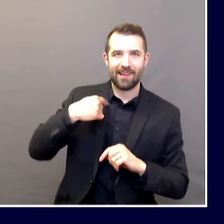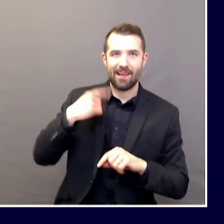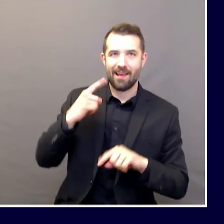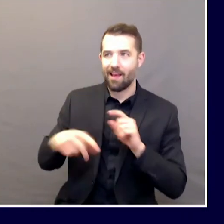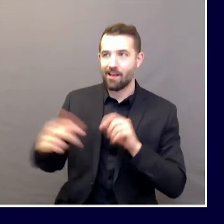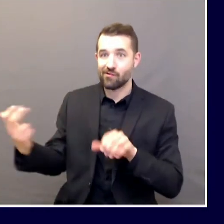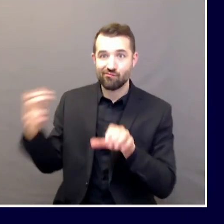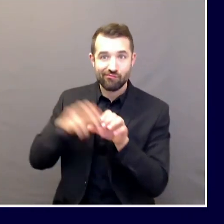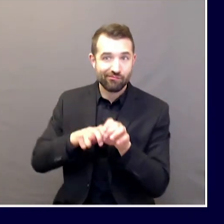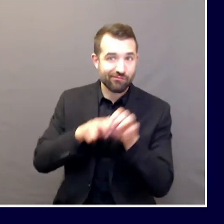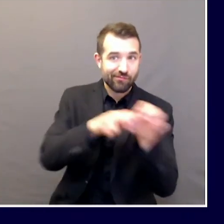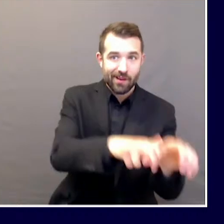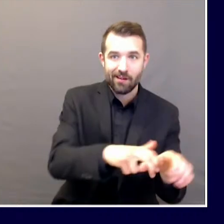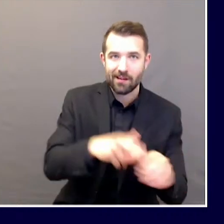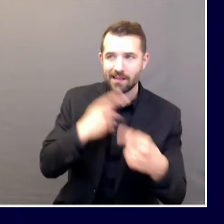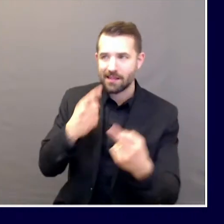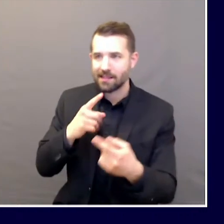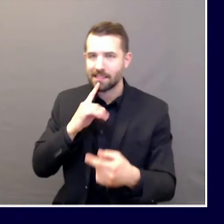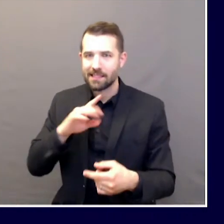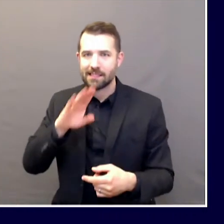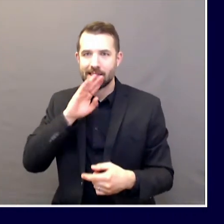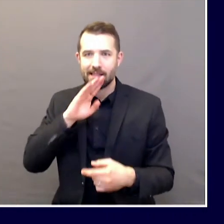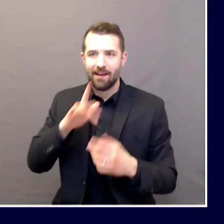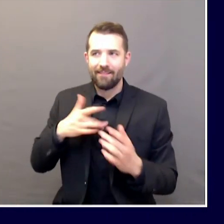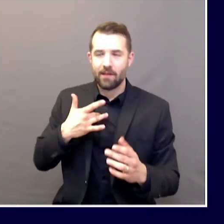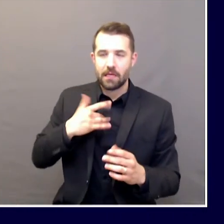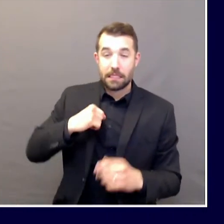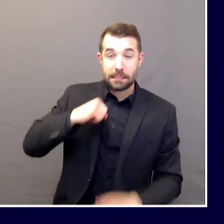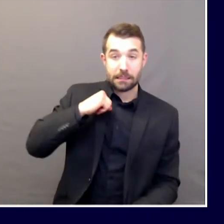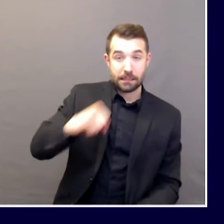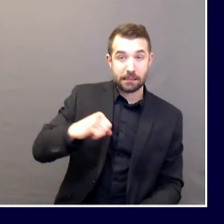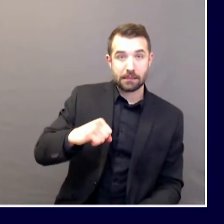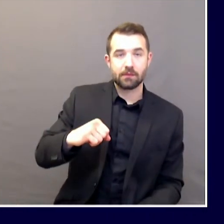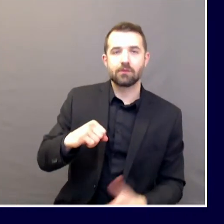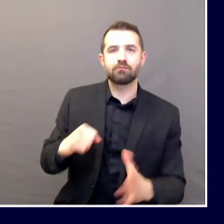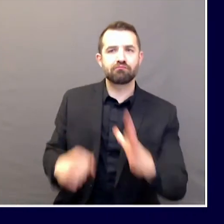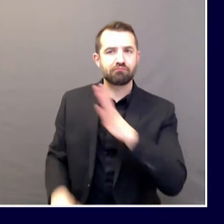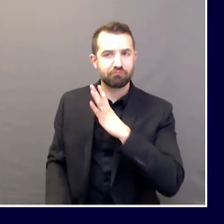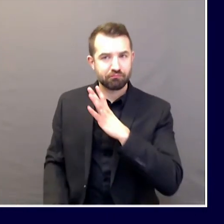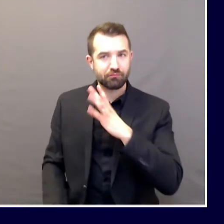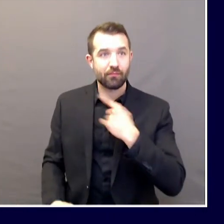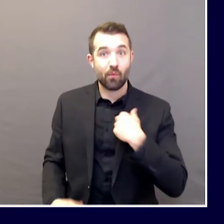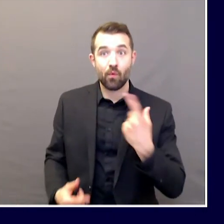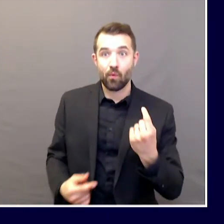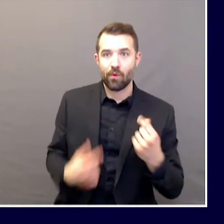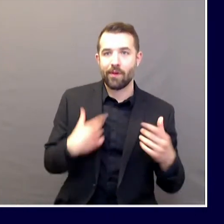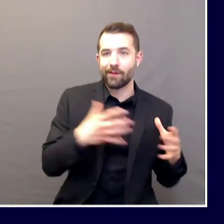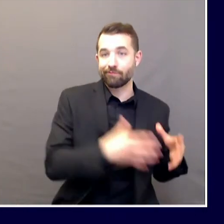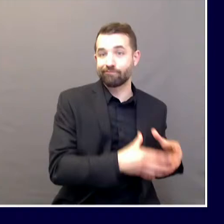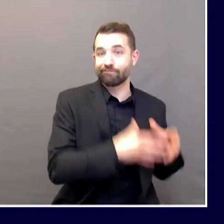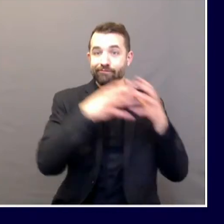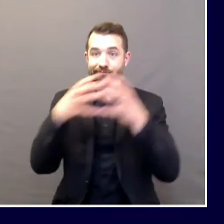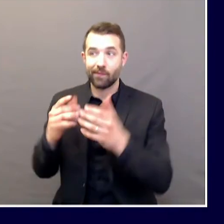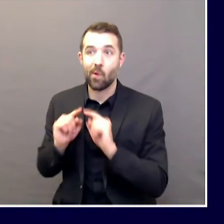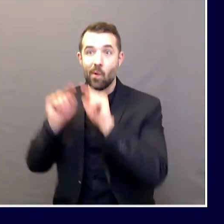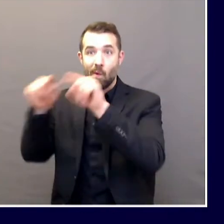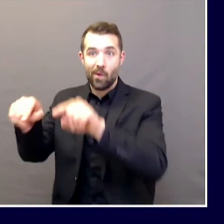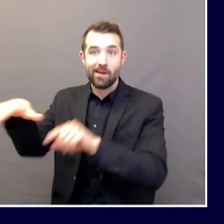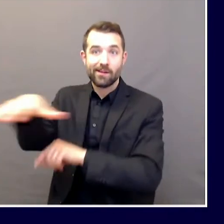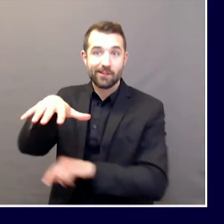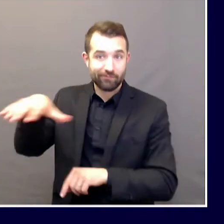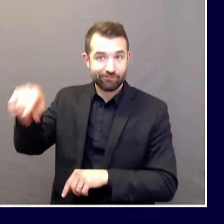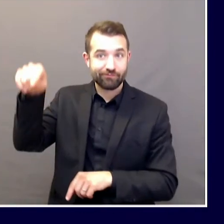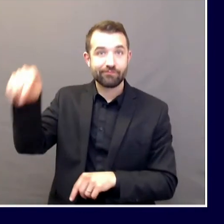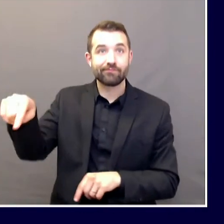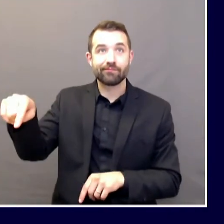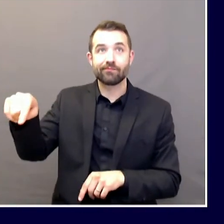is deeply hesitant. We can bring the vaccine to them, working with different community partners, be it EMS clinicians, public